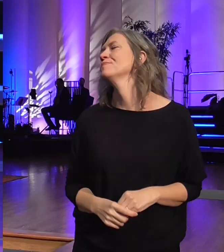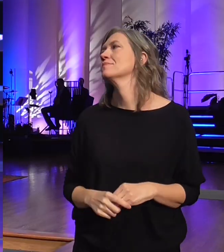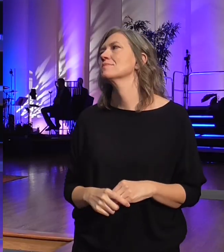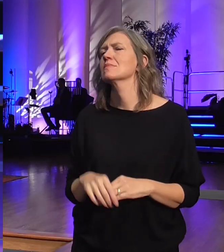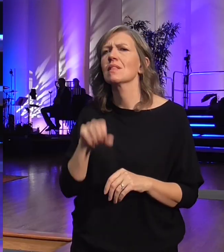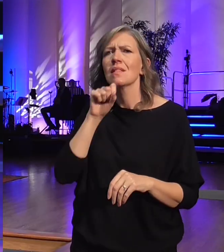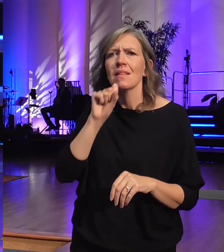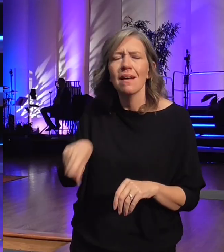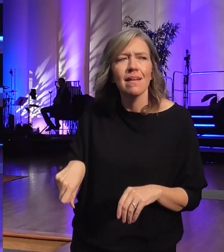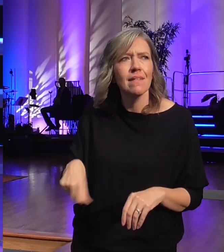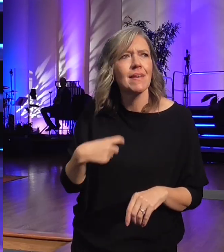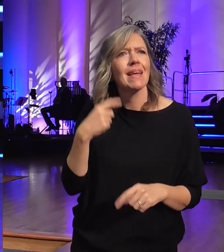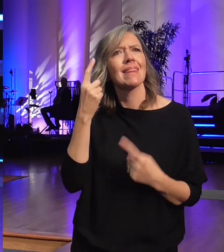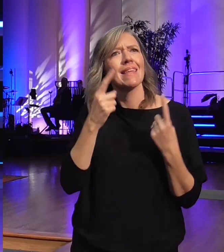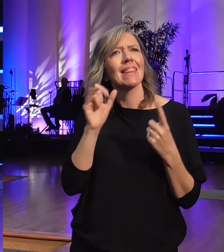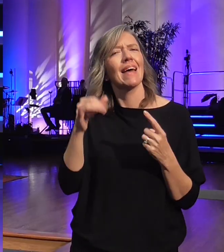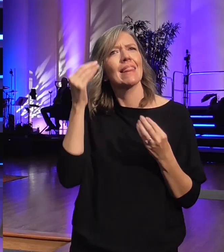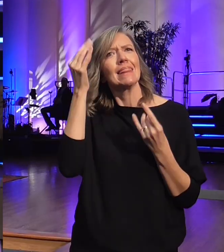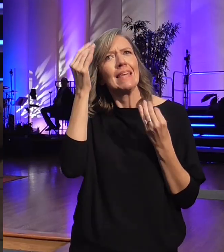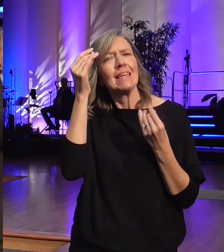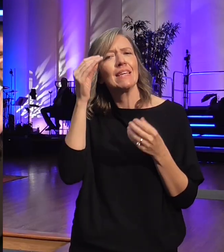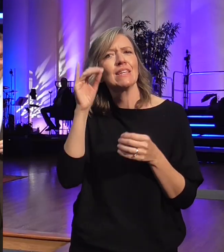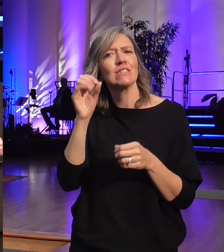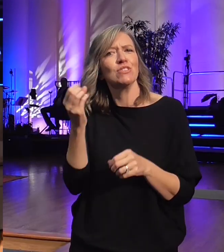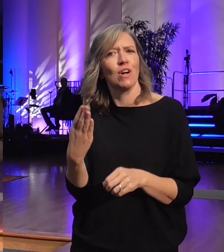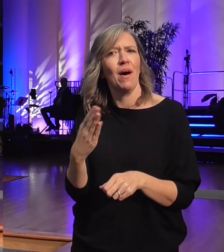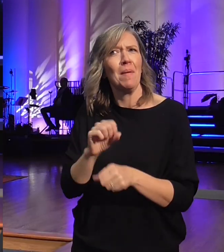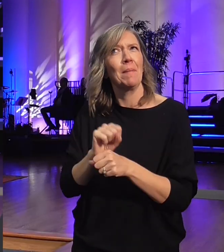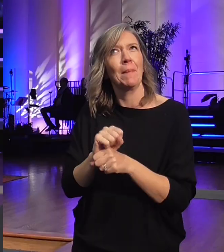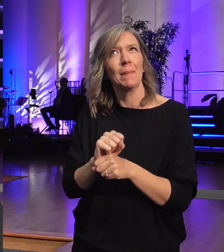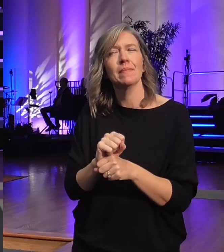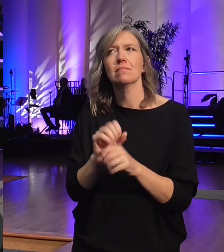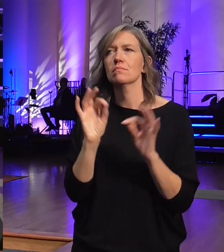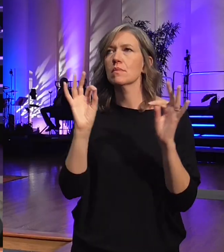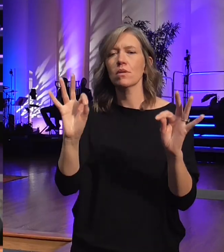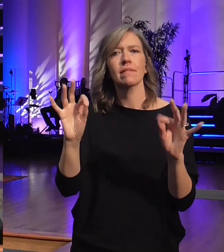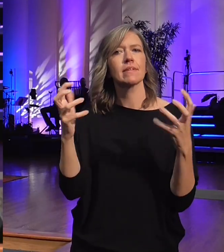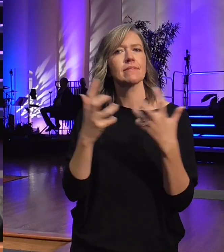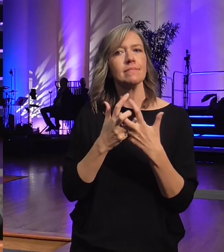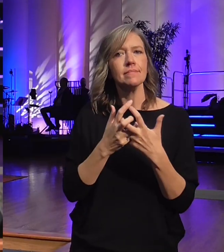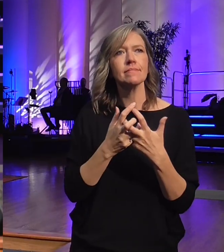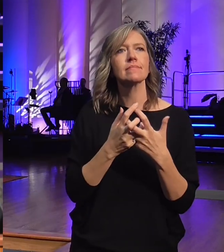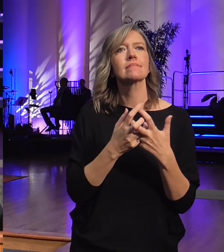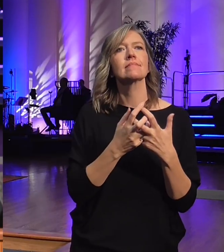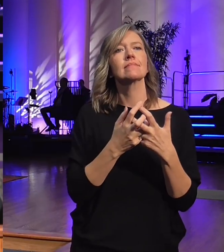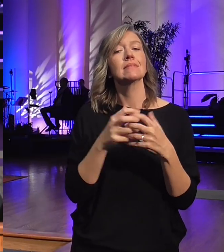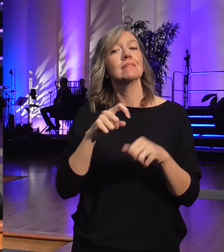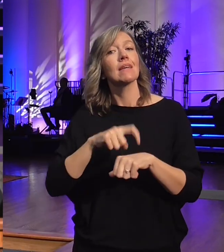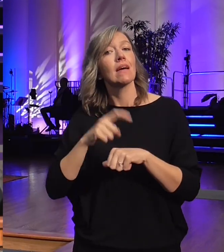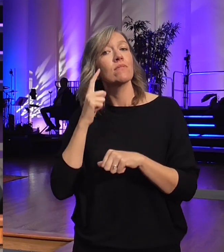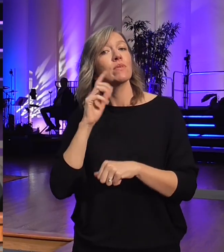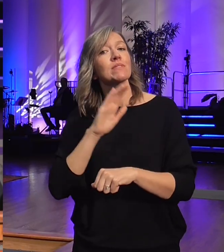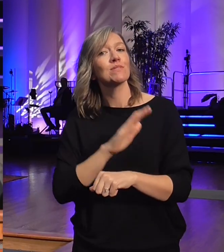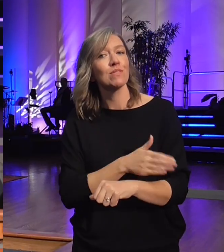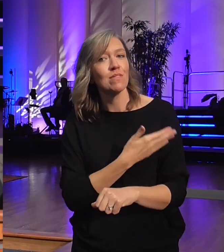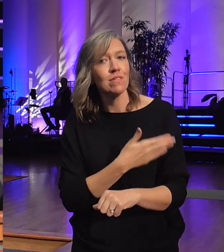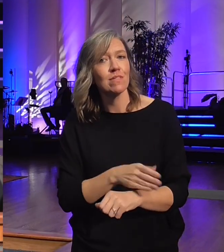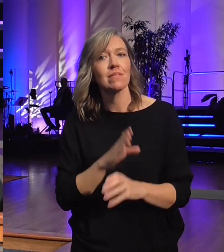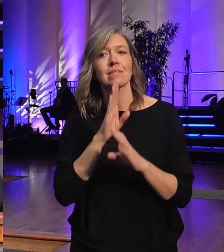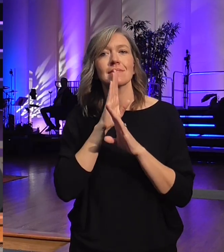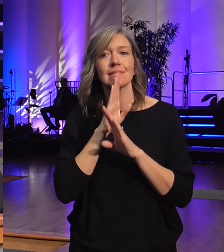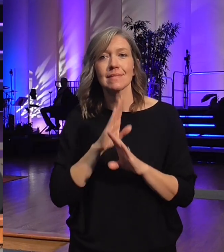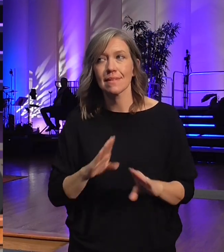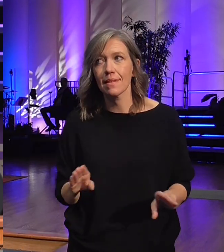I love that. And I think that thinking job is perfect for taking us into our time of song, of silence, and